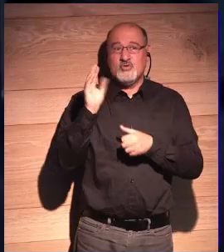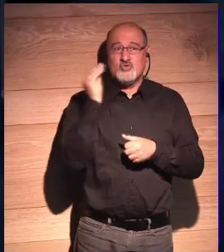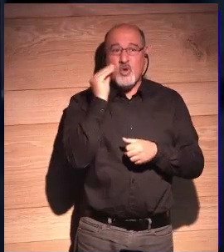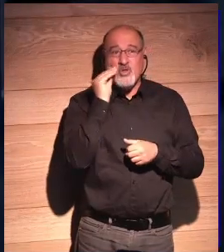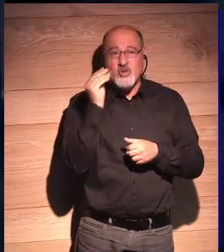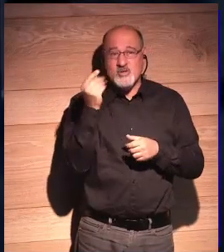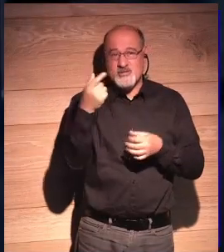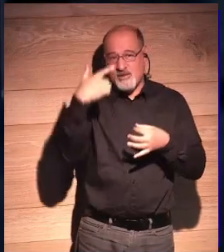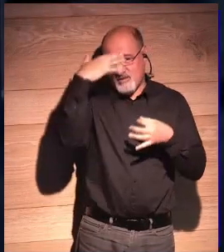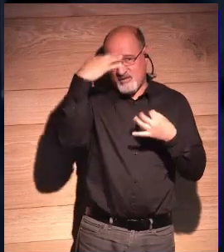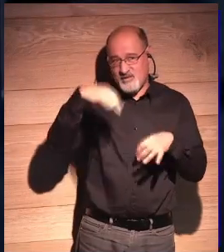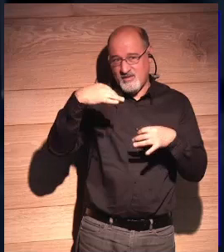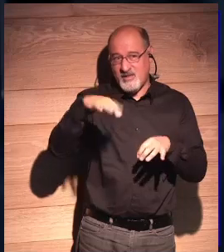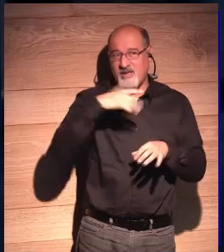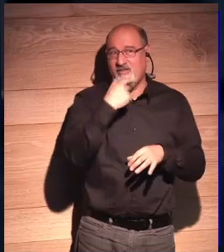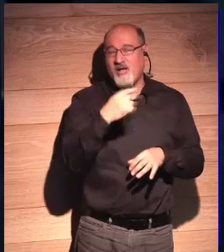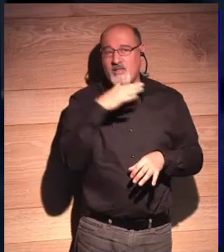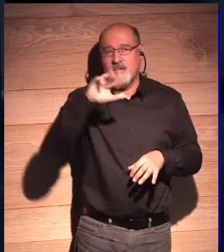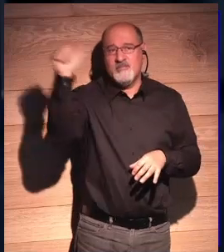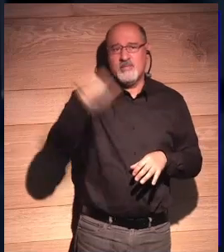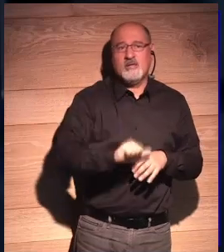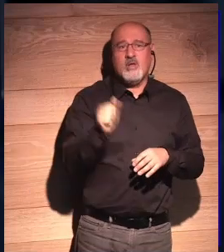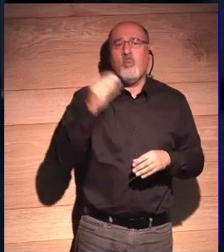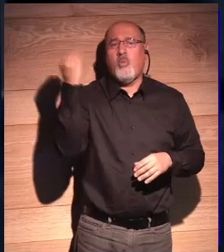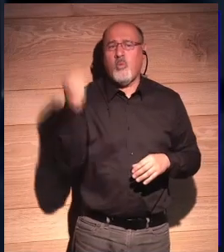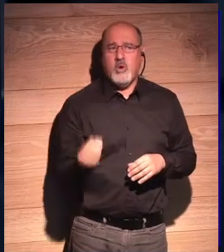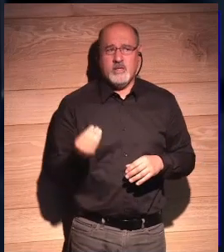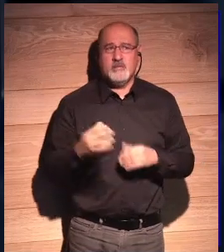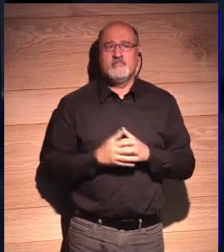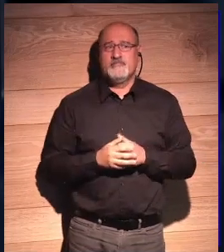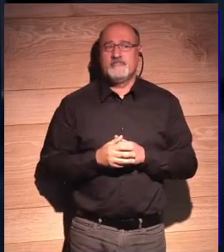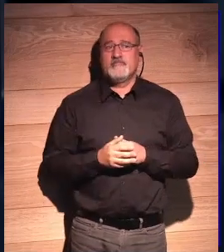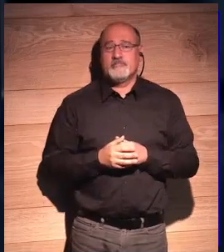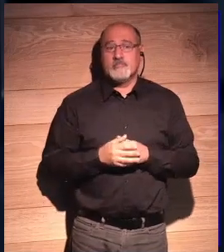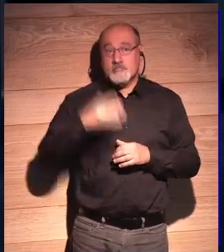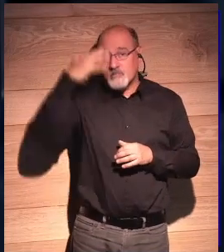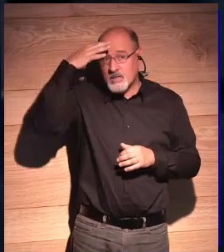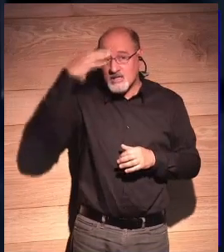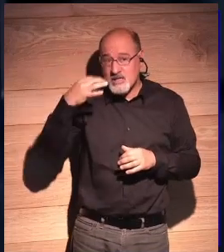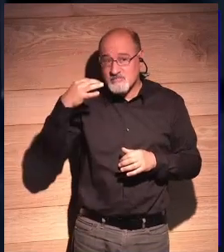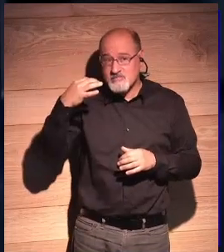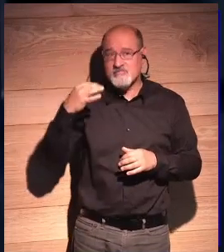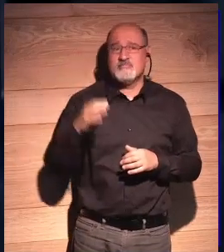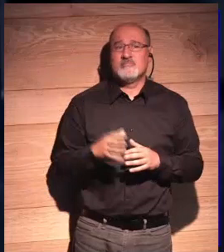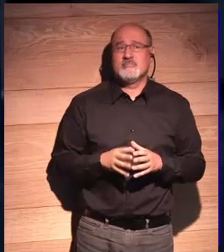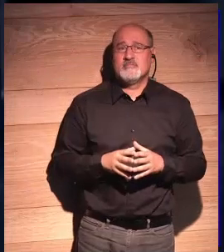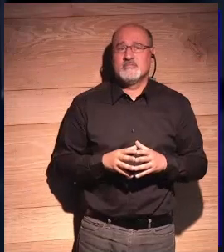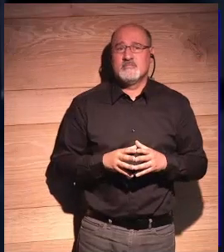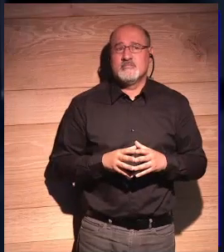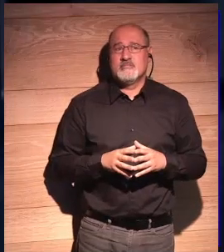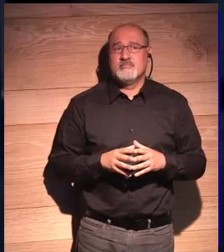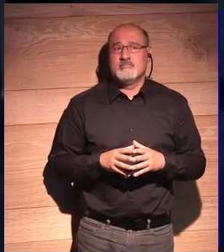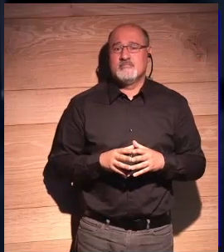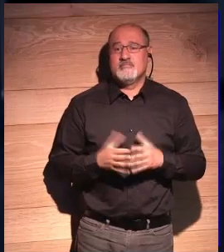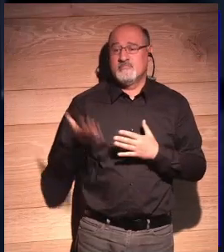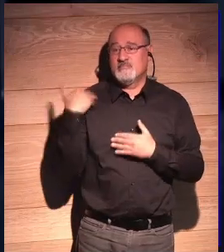It was. I thought it was great. I thought it came to life, and it was its own thing. I mean, I think